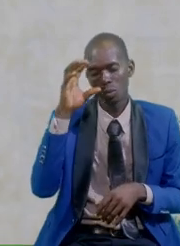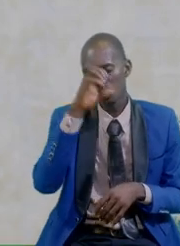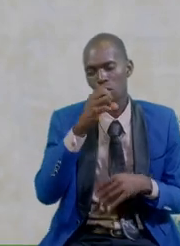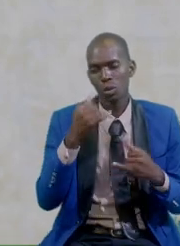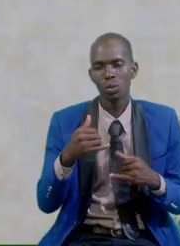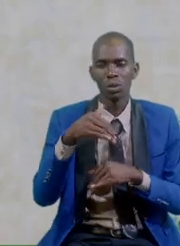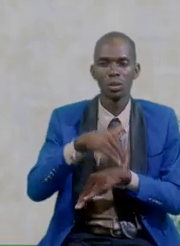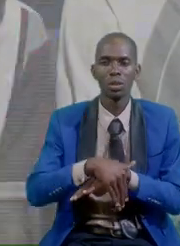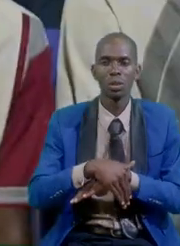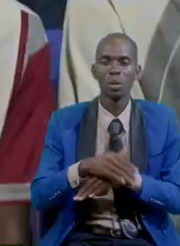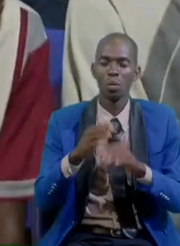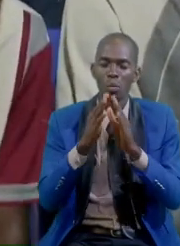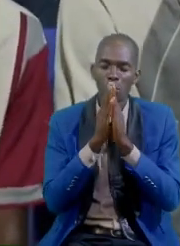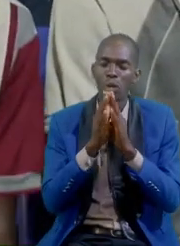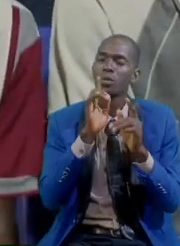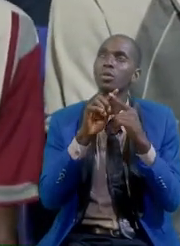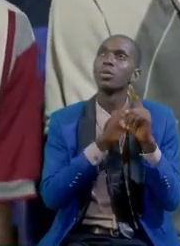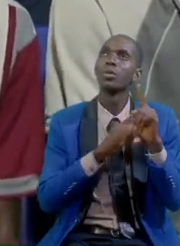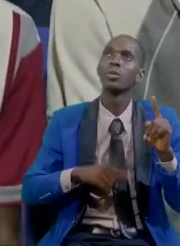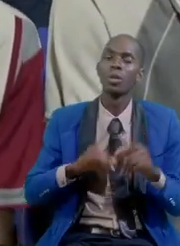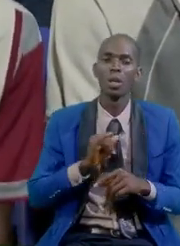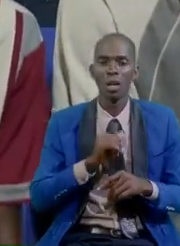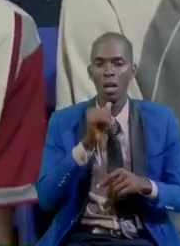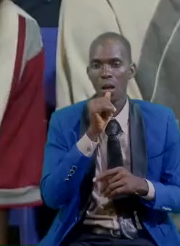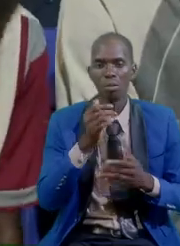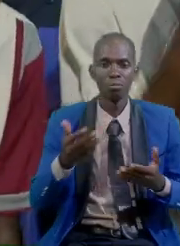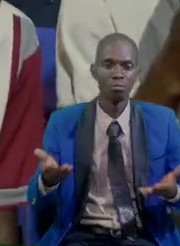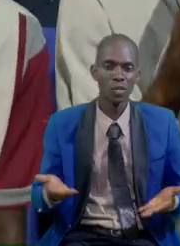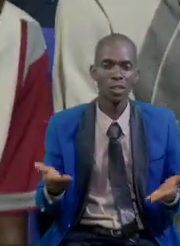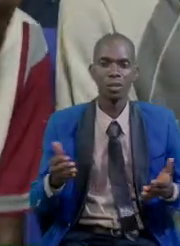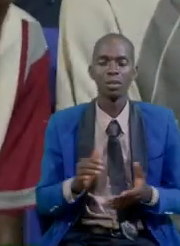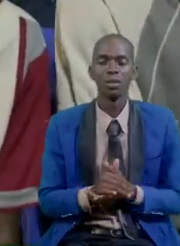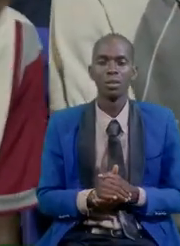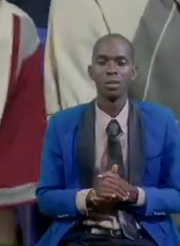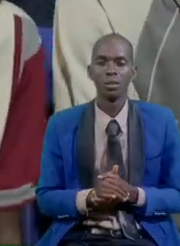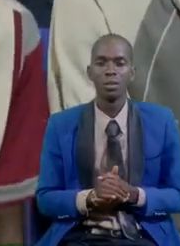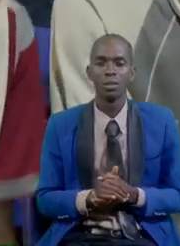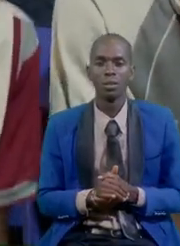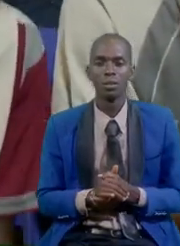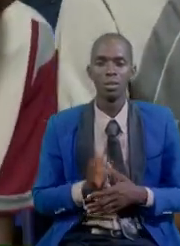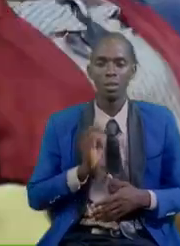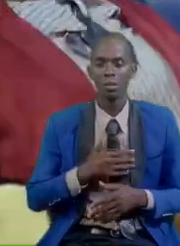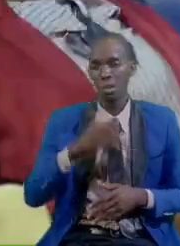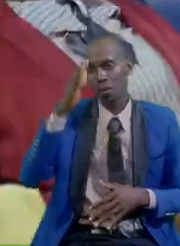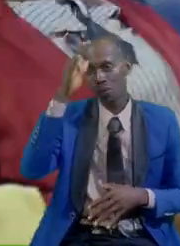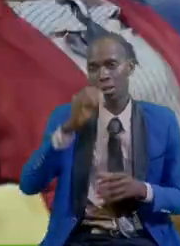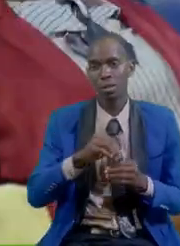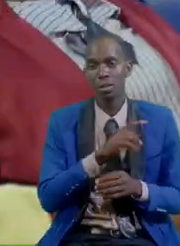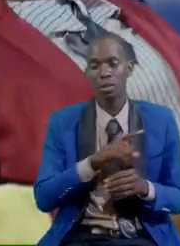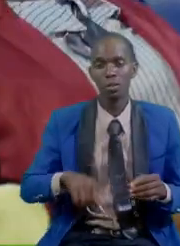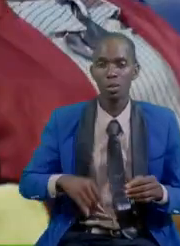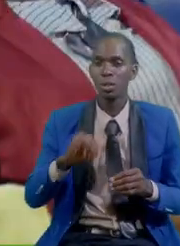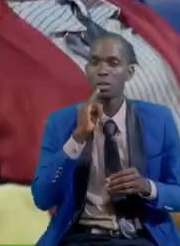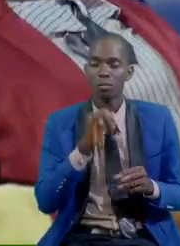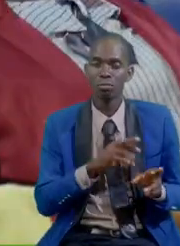Lord, I am here. Cancel us, please, if you are true, signify. Father, the Lord is ready. Okay, to my